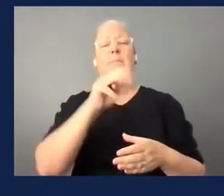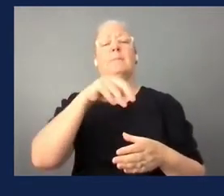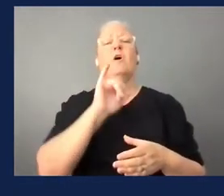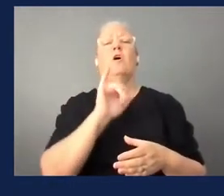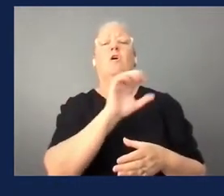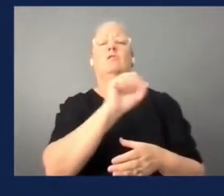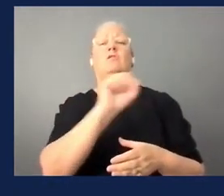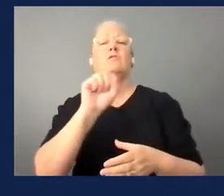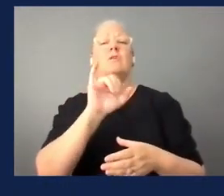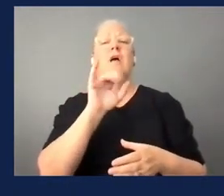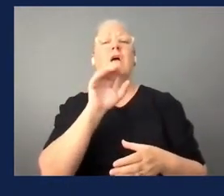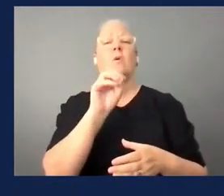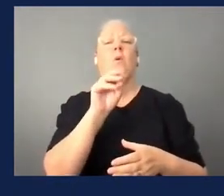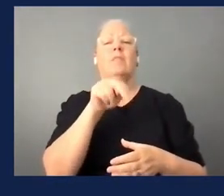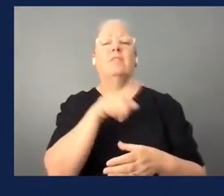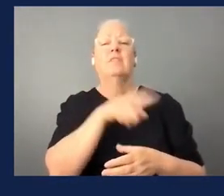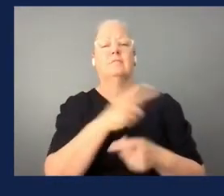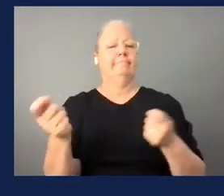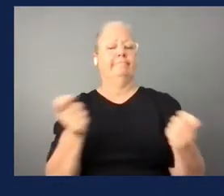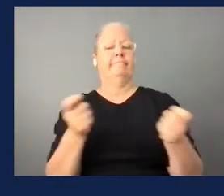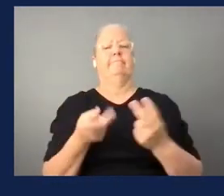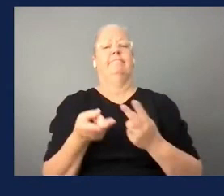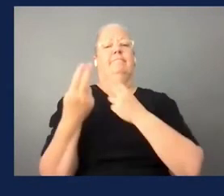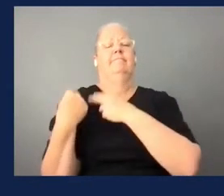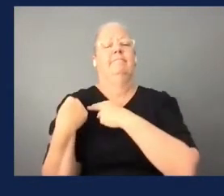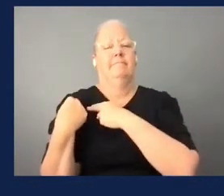New Zealand and Australia